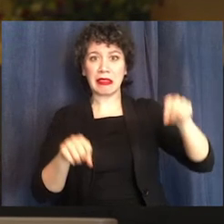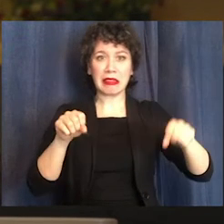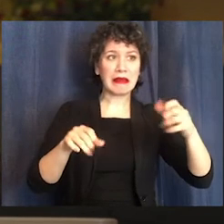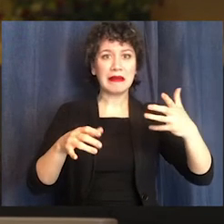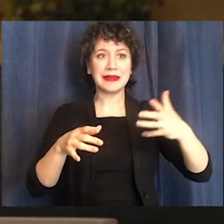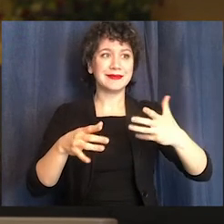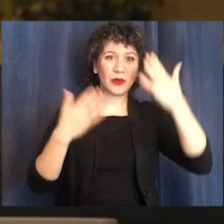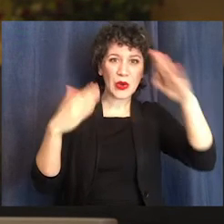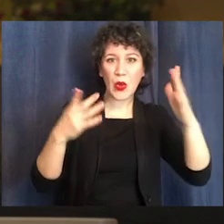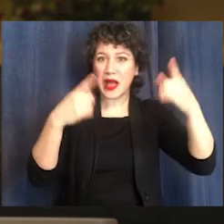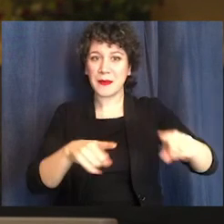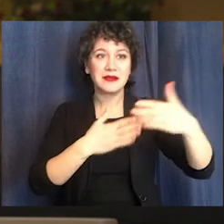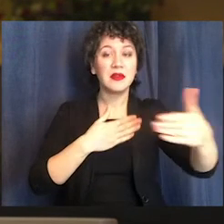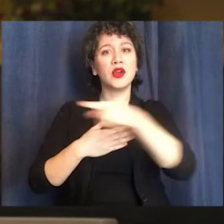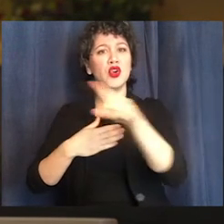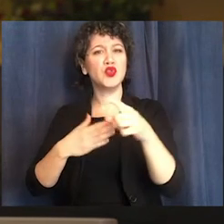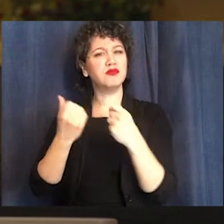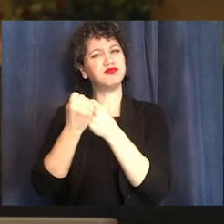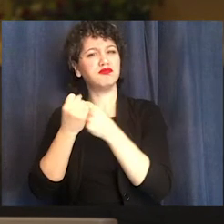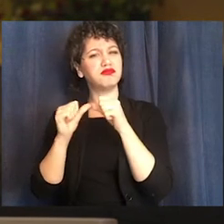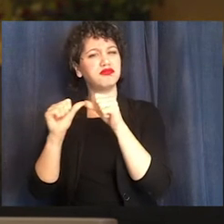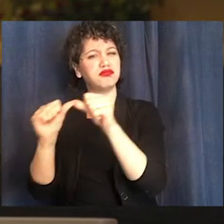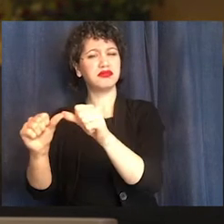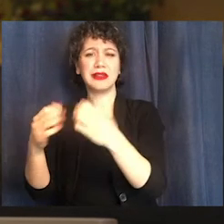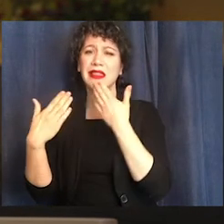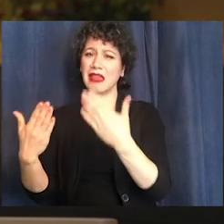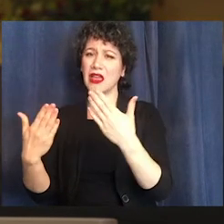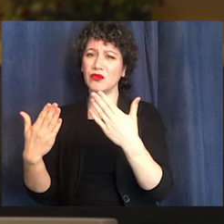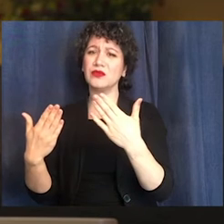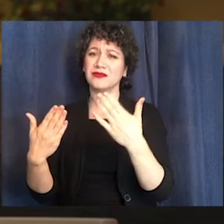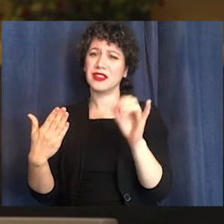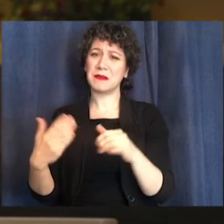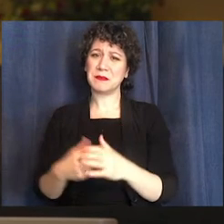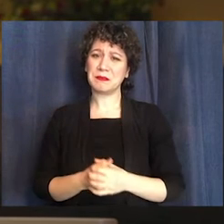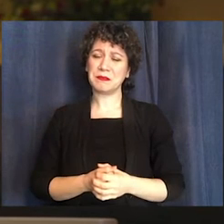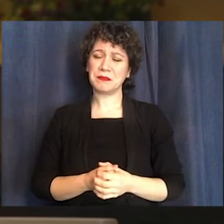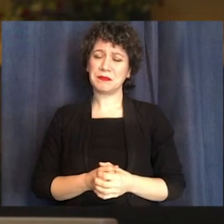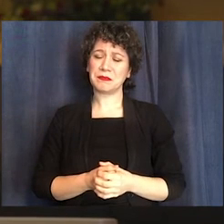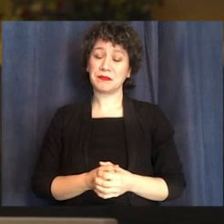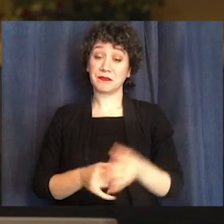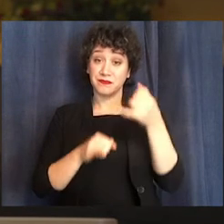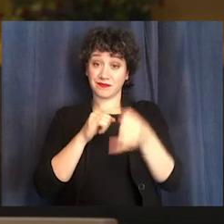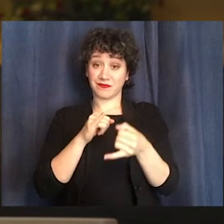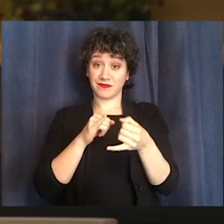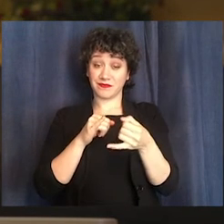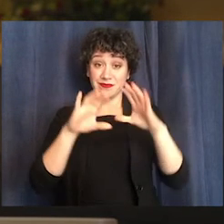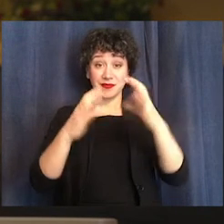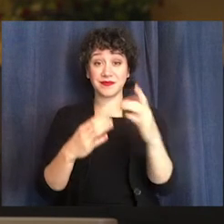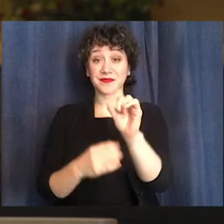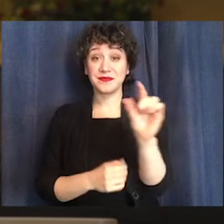of our seniors. Thank you for your unwavering support you have shown. Lastly, class of